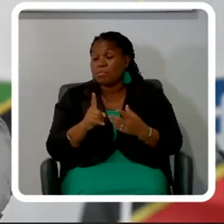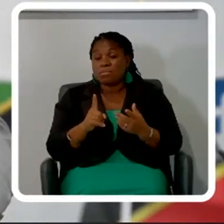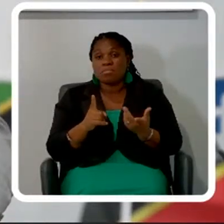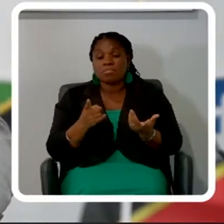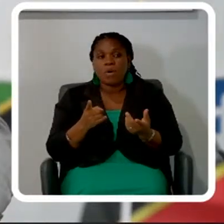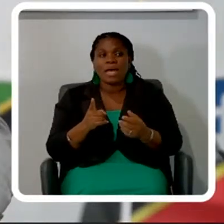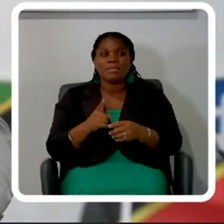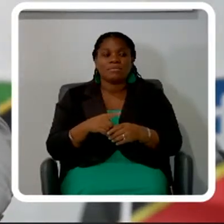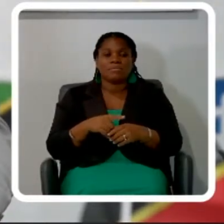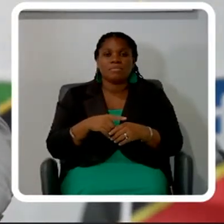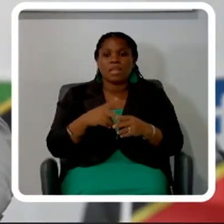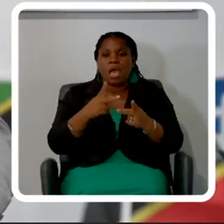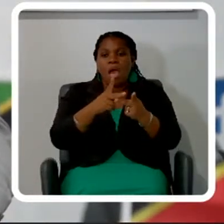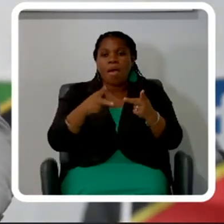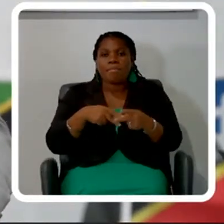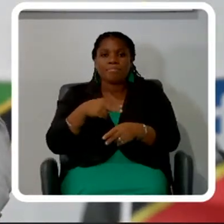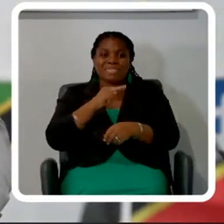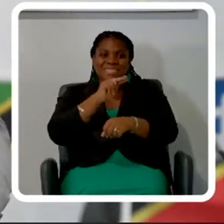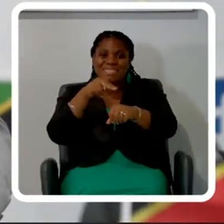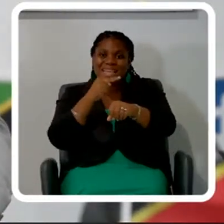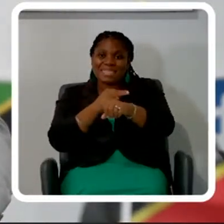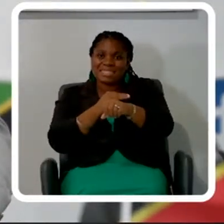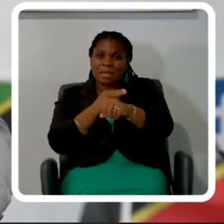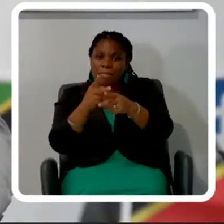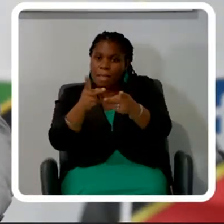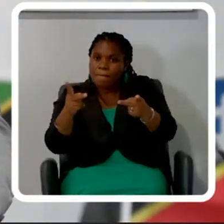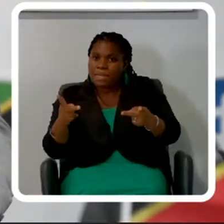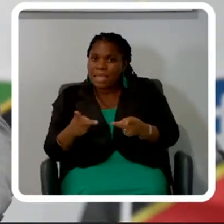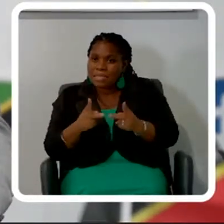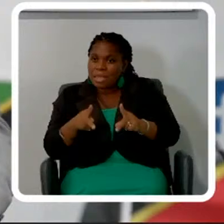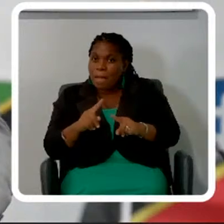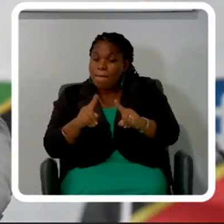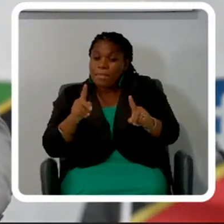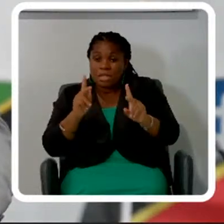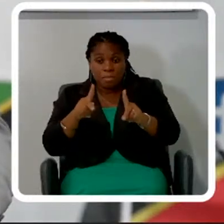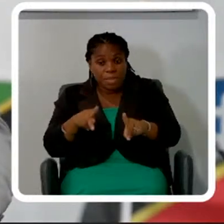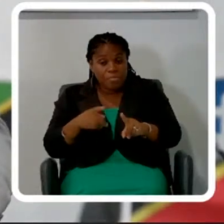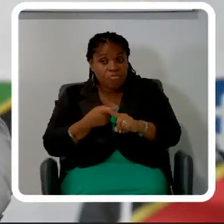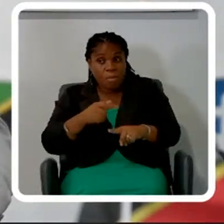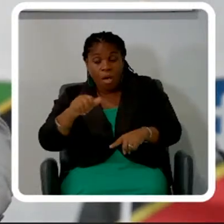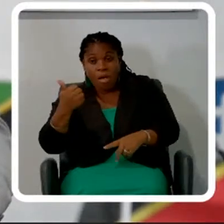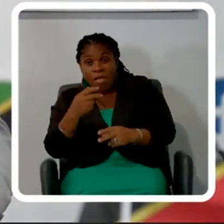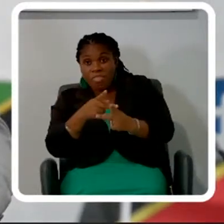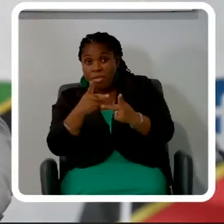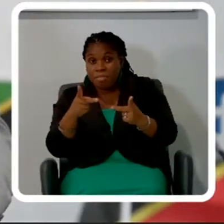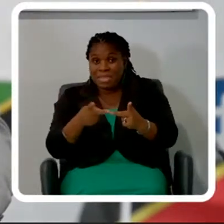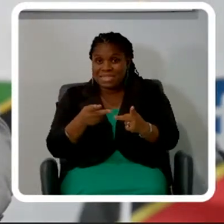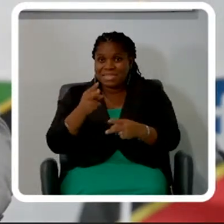nationality, but there are people from other nationalities non-suspecting.